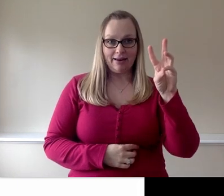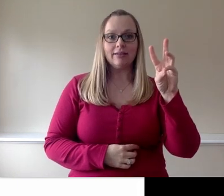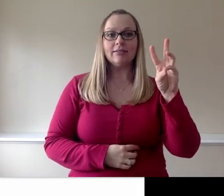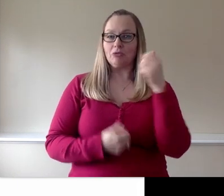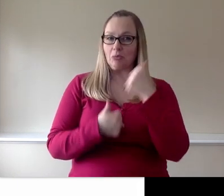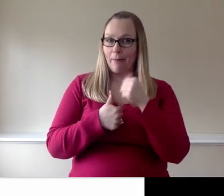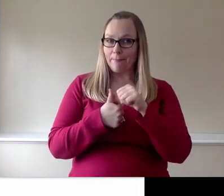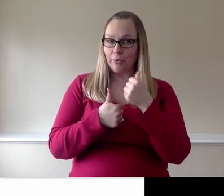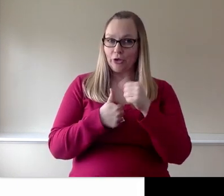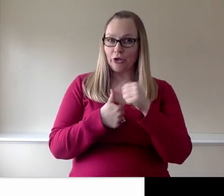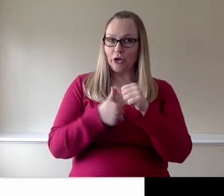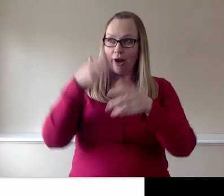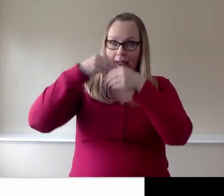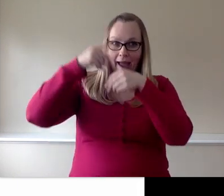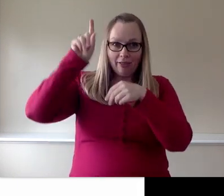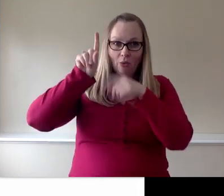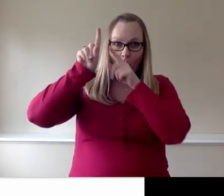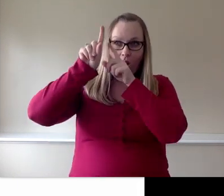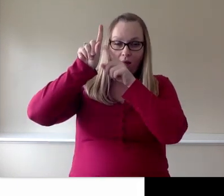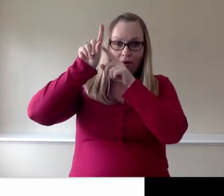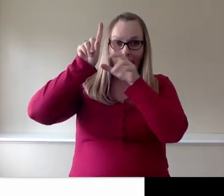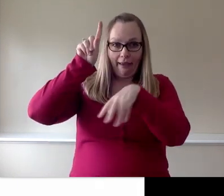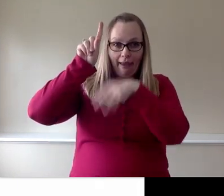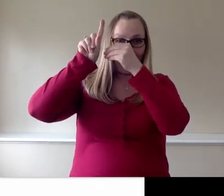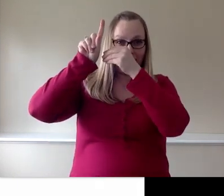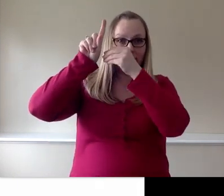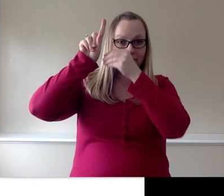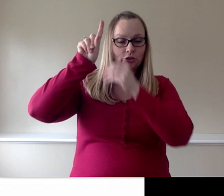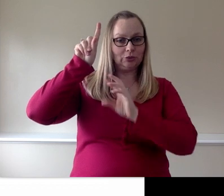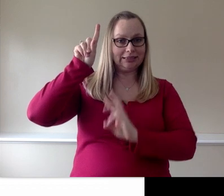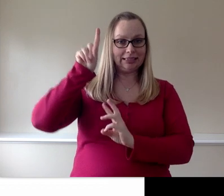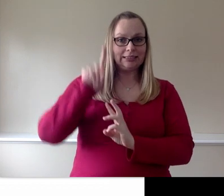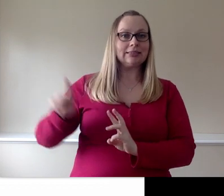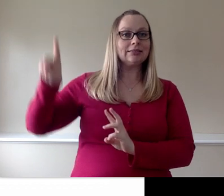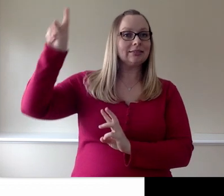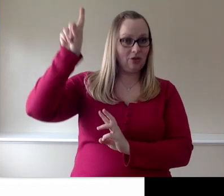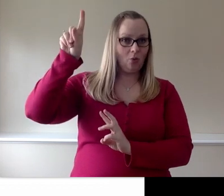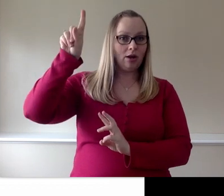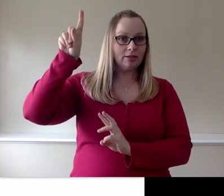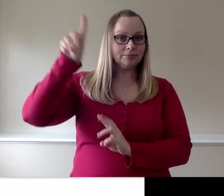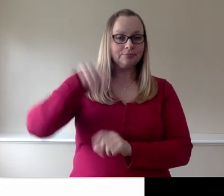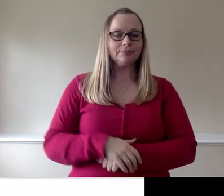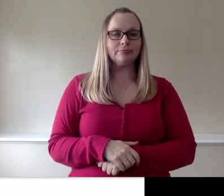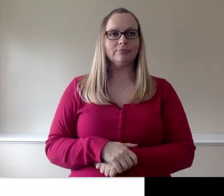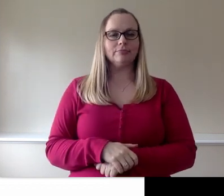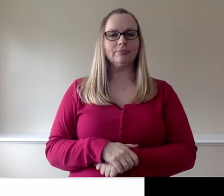to add our carry. We put down our 6 and carry our 1.